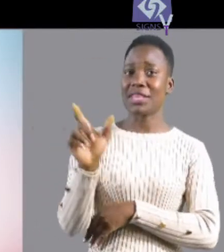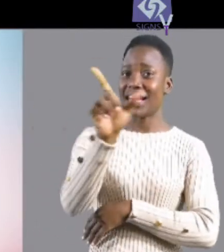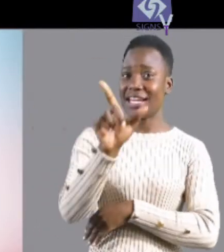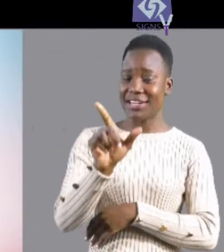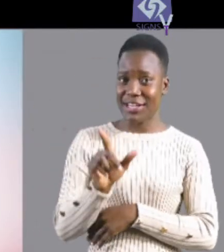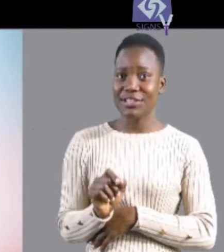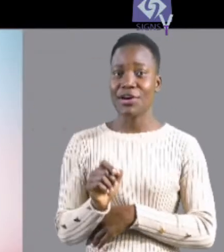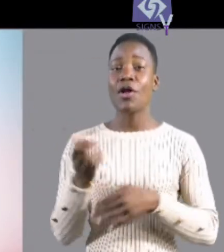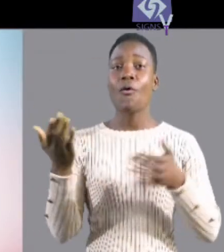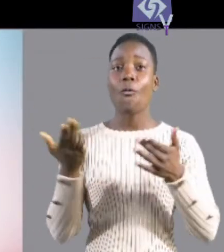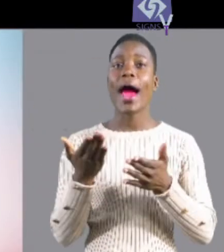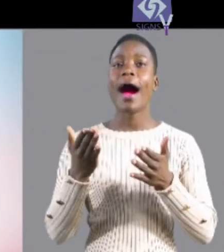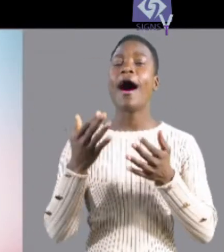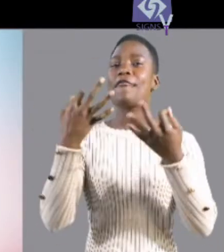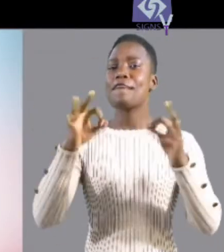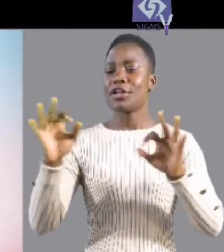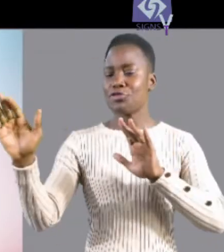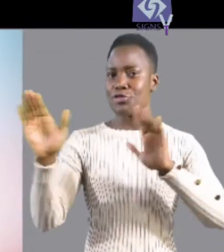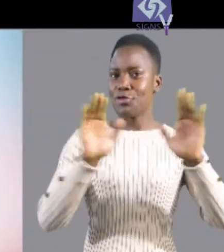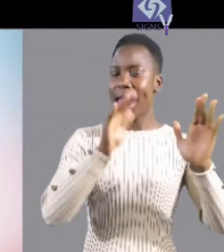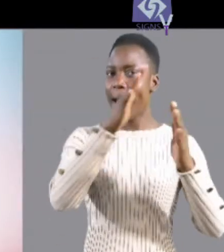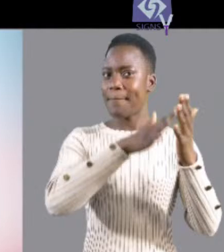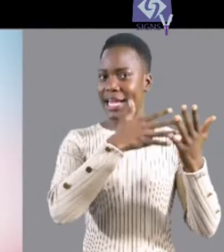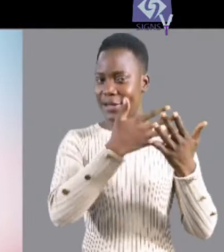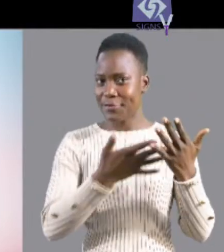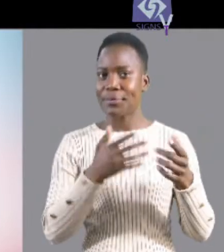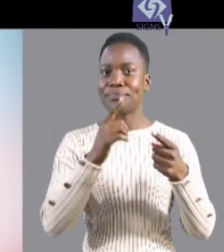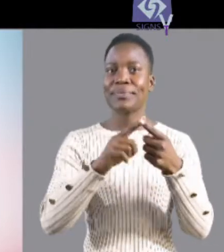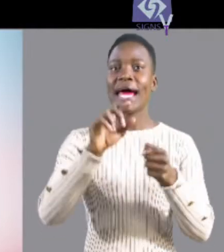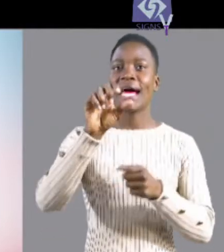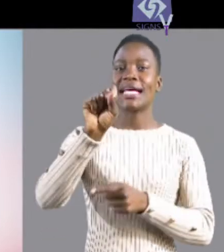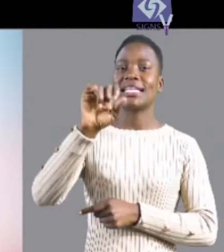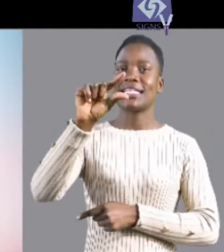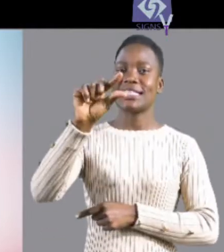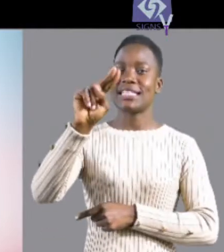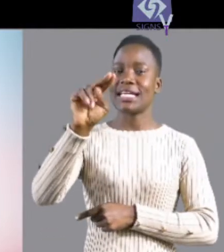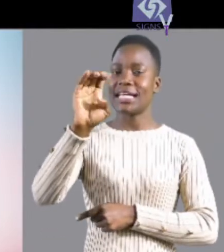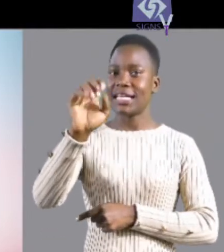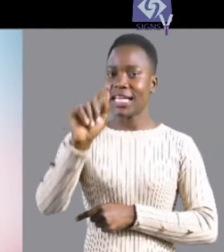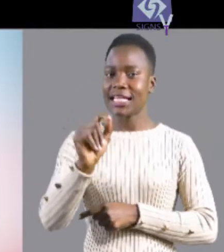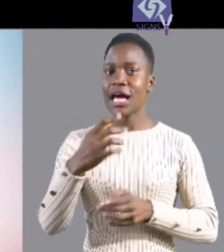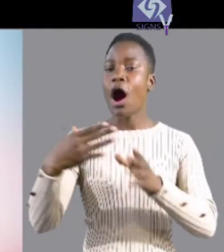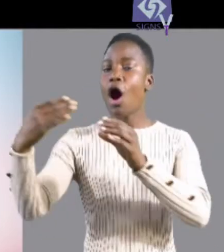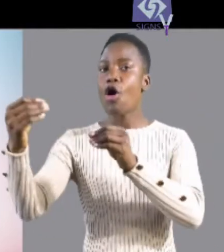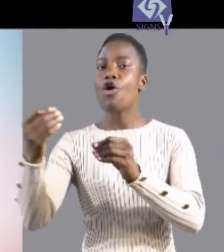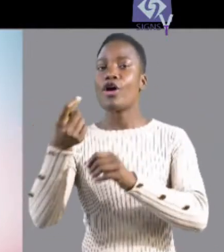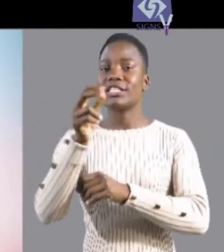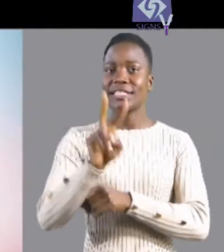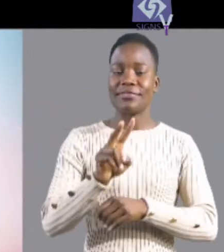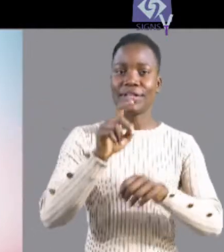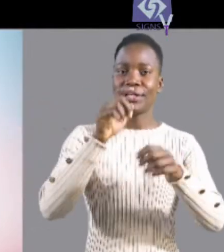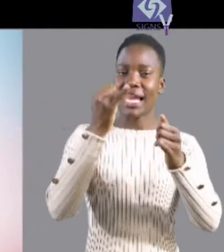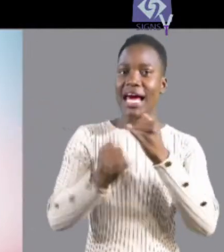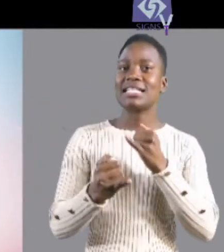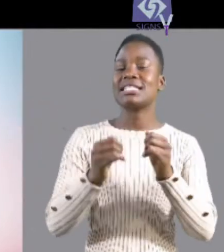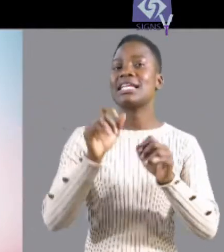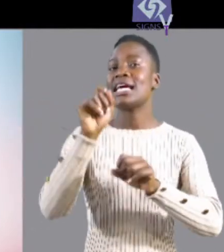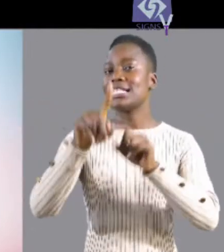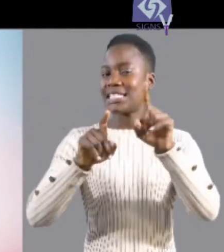region on free-to-air platforms, Signet, GoTV, and StarTimes.